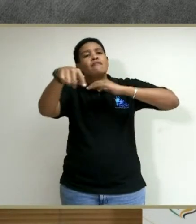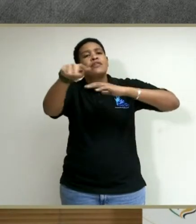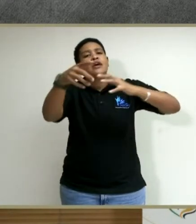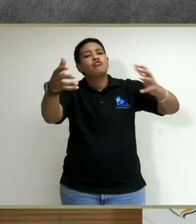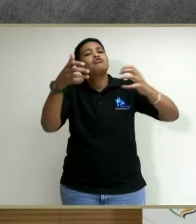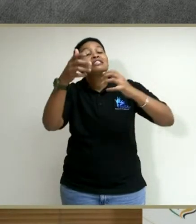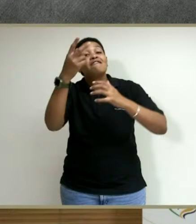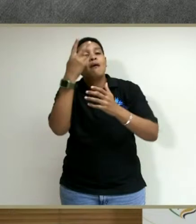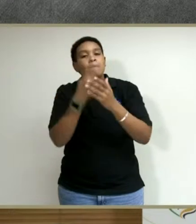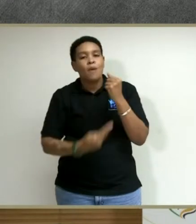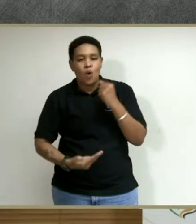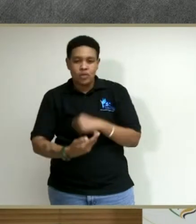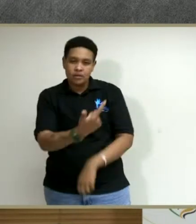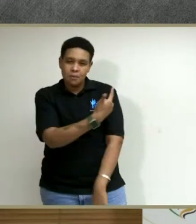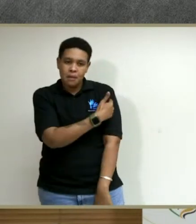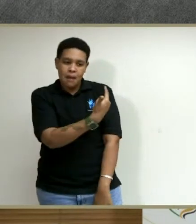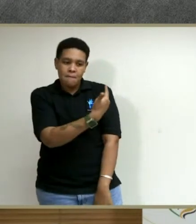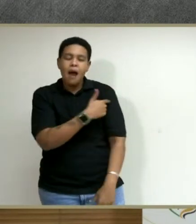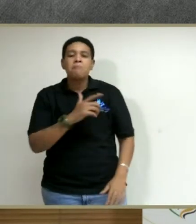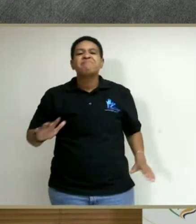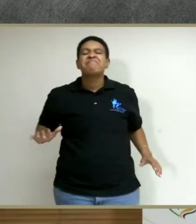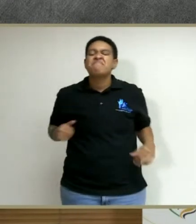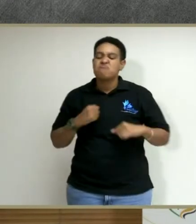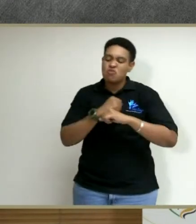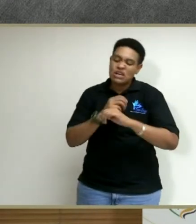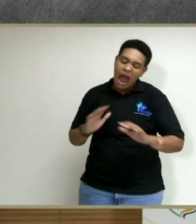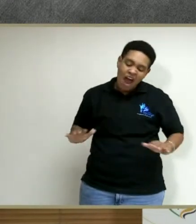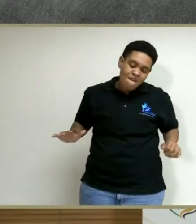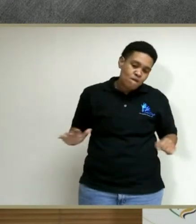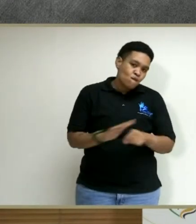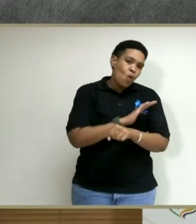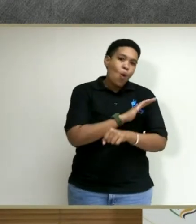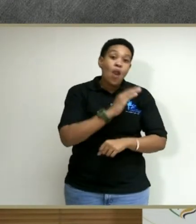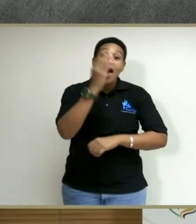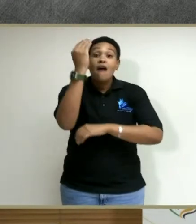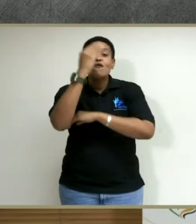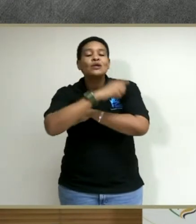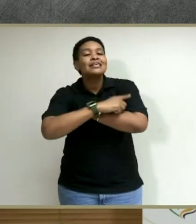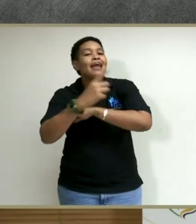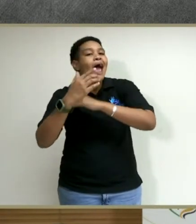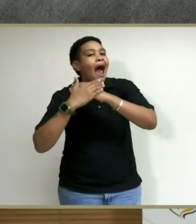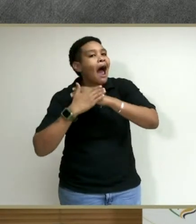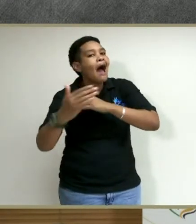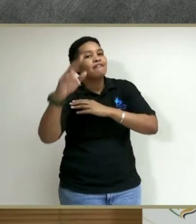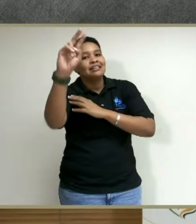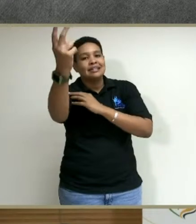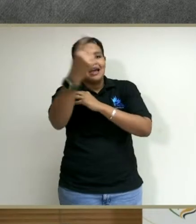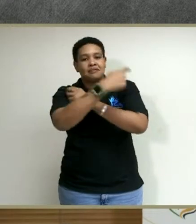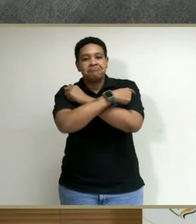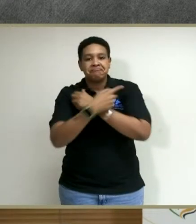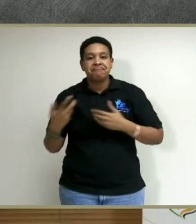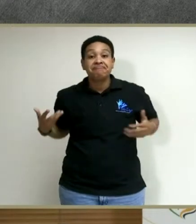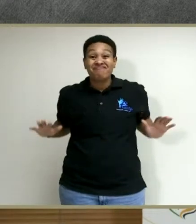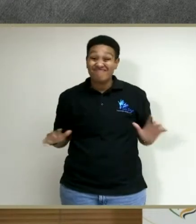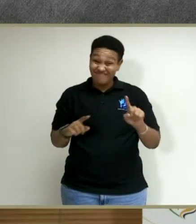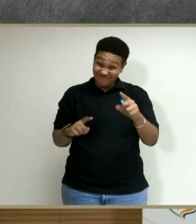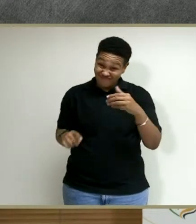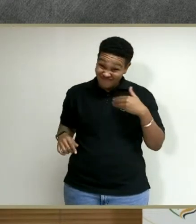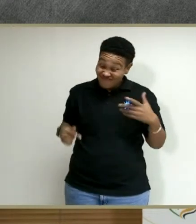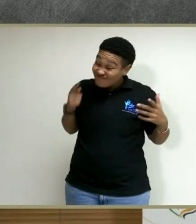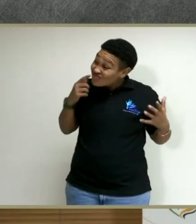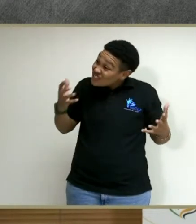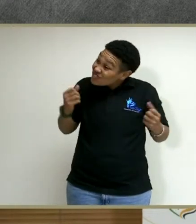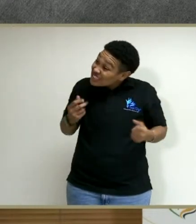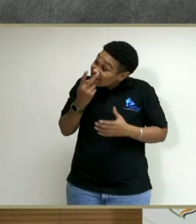received both doses, and of course, it's 14 days after the second dose. And even though you have received